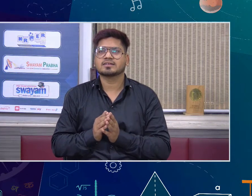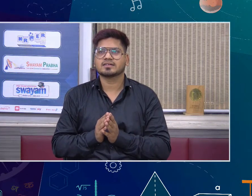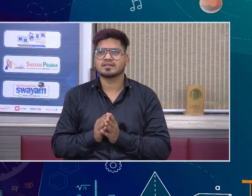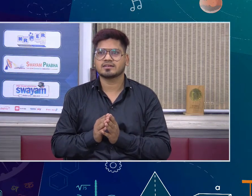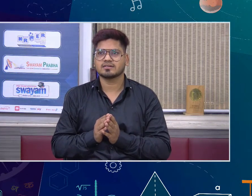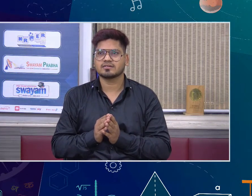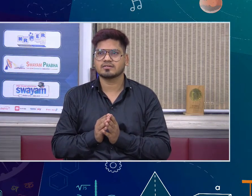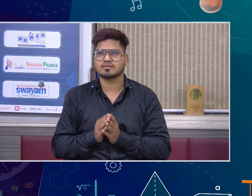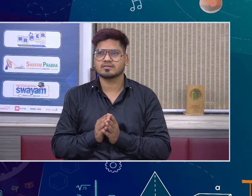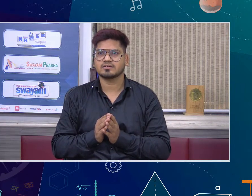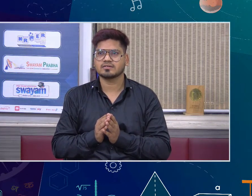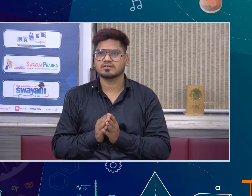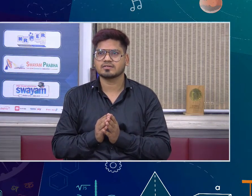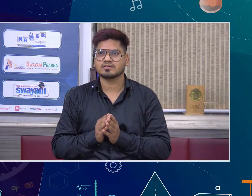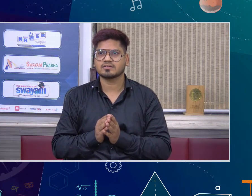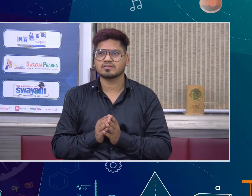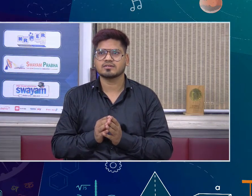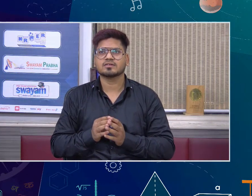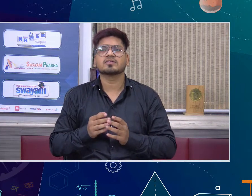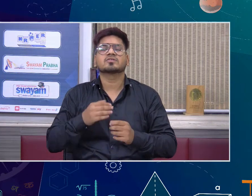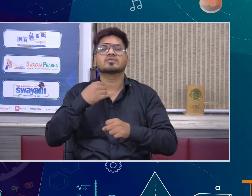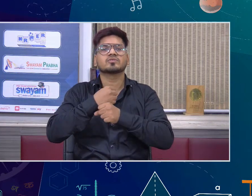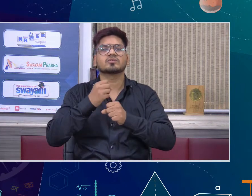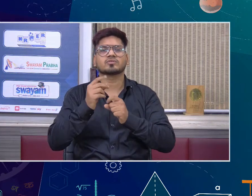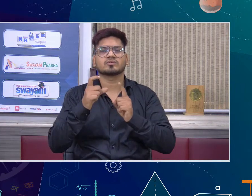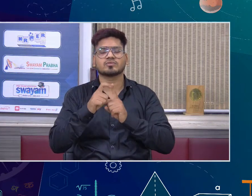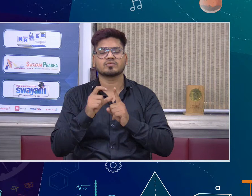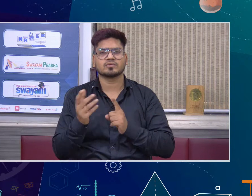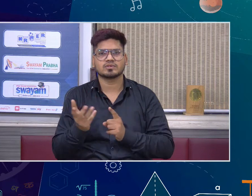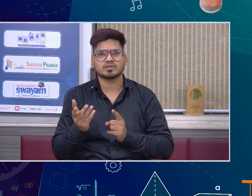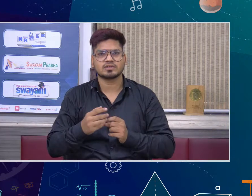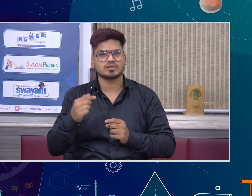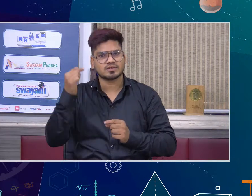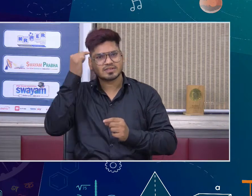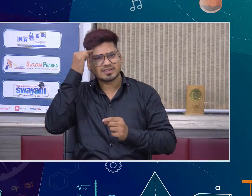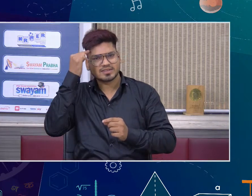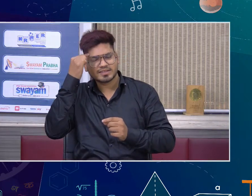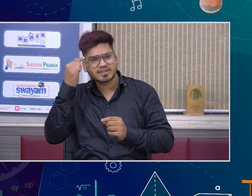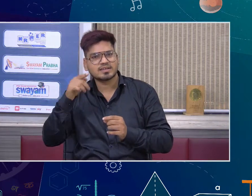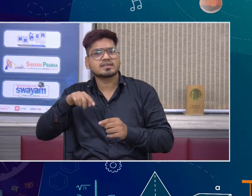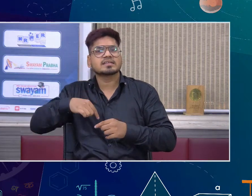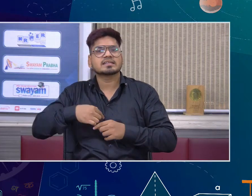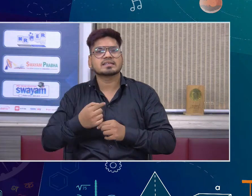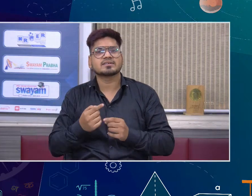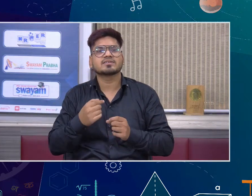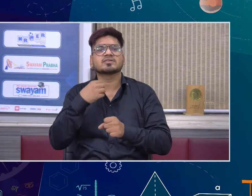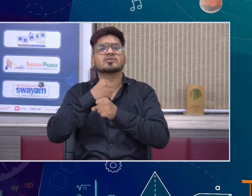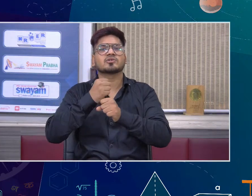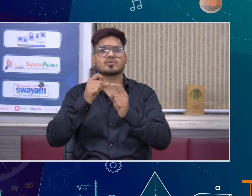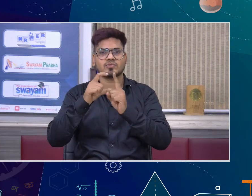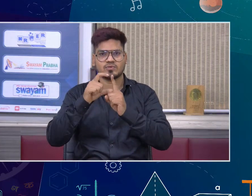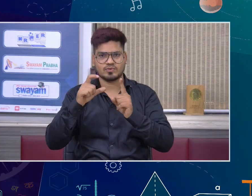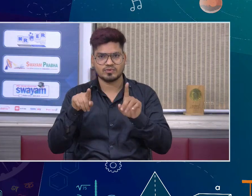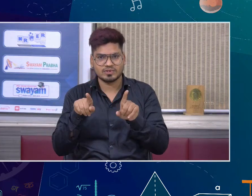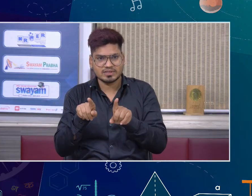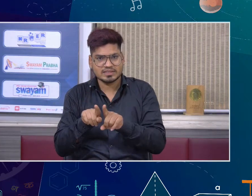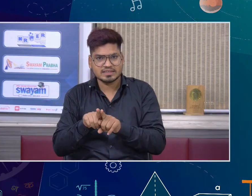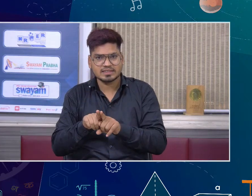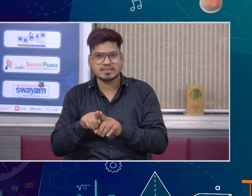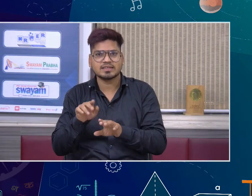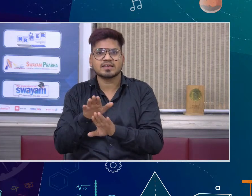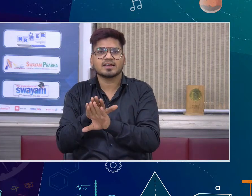So, but at the same time, we have to think about it, God. The God as a figure